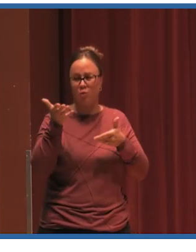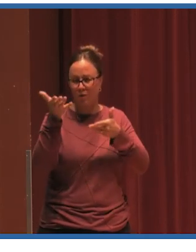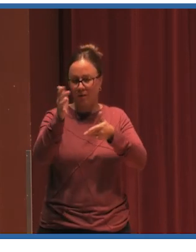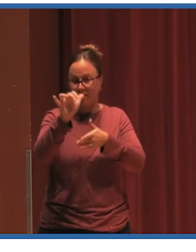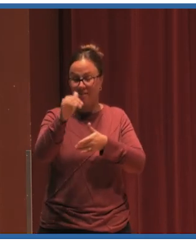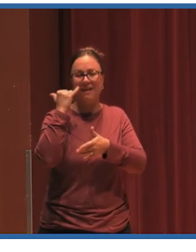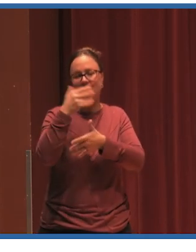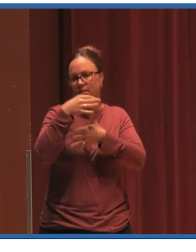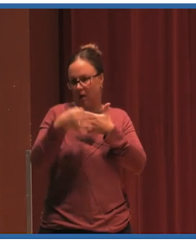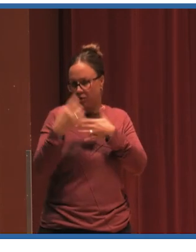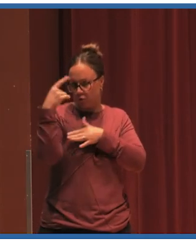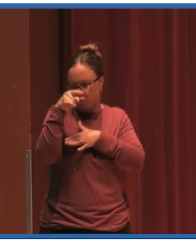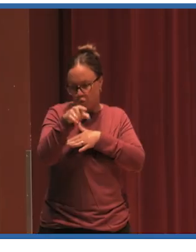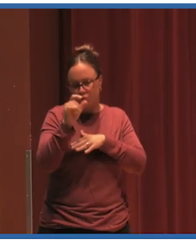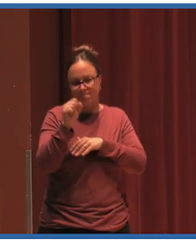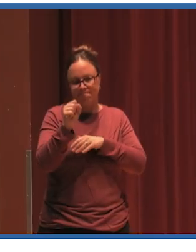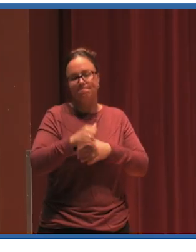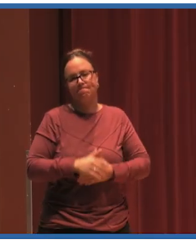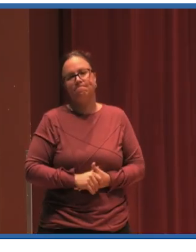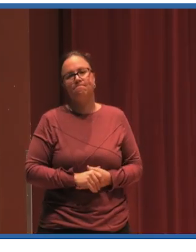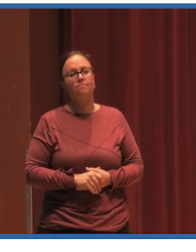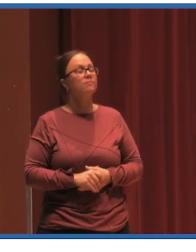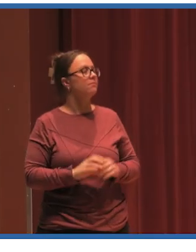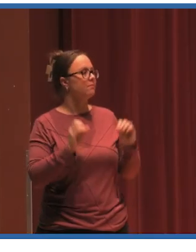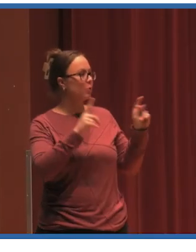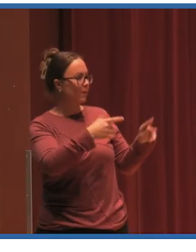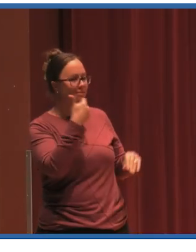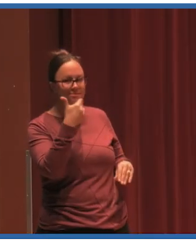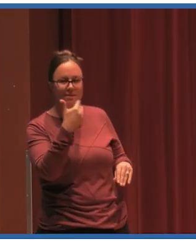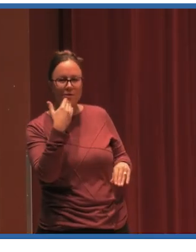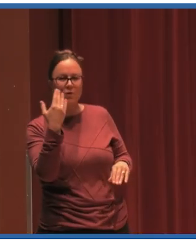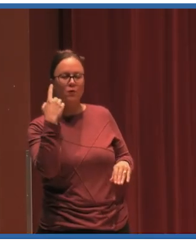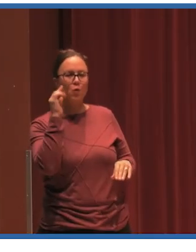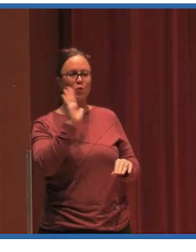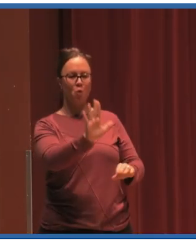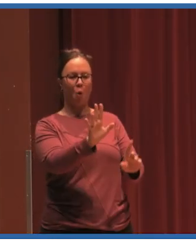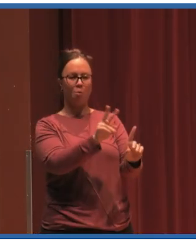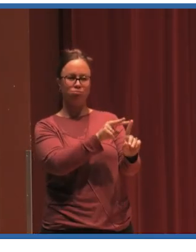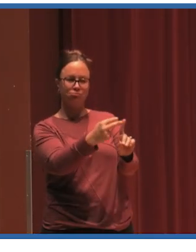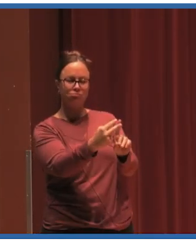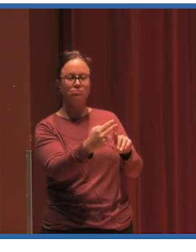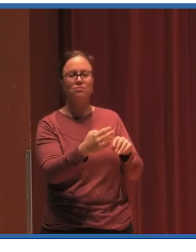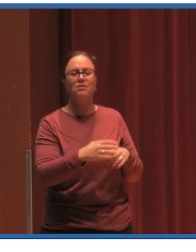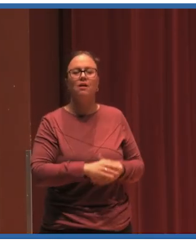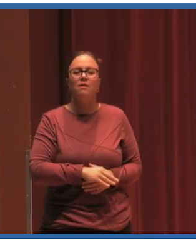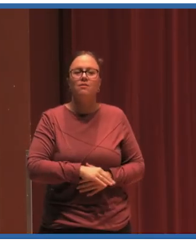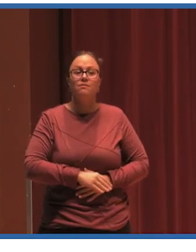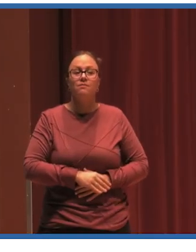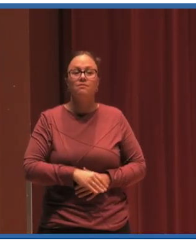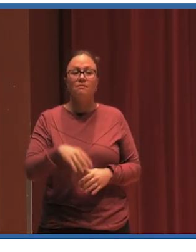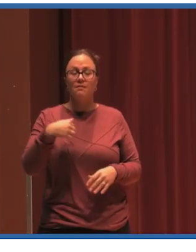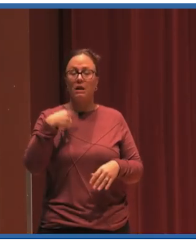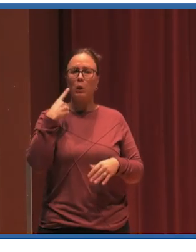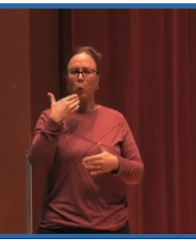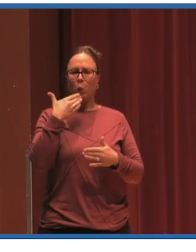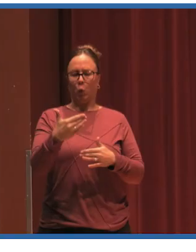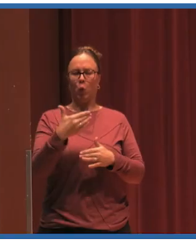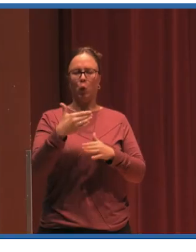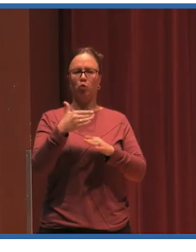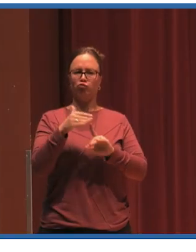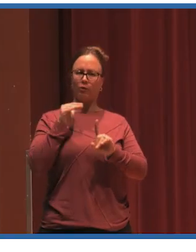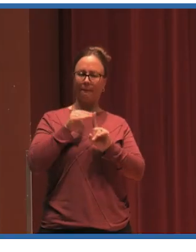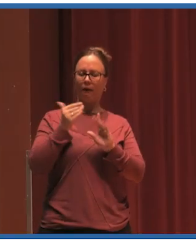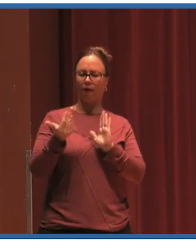if it's an option for people. Awesome. Thank you for your perspective. It's, I think, a good reminder, again, that